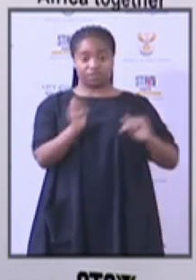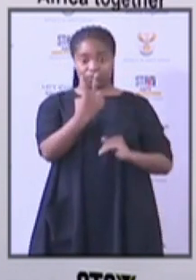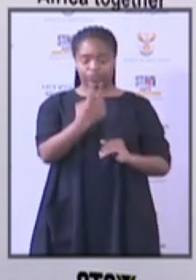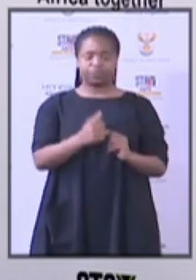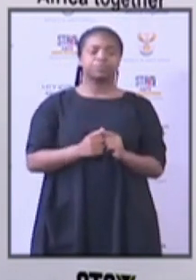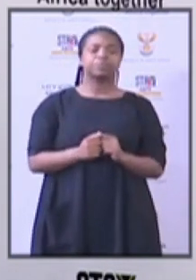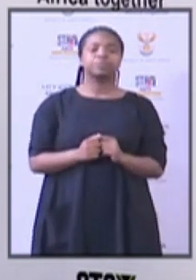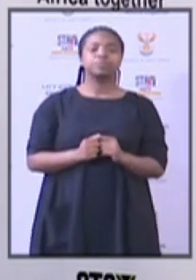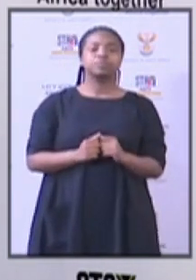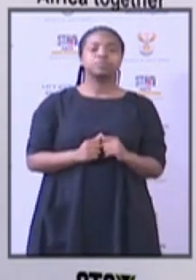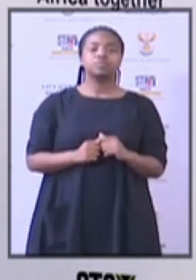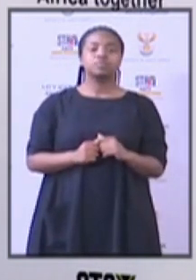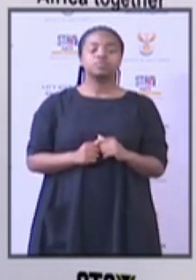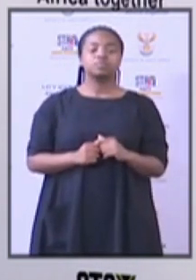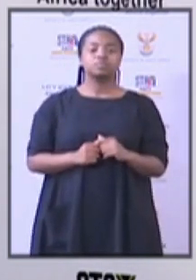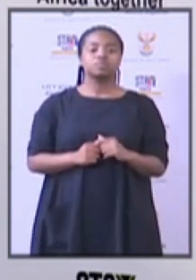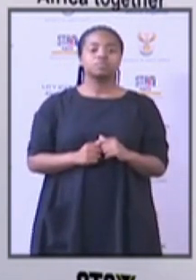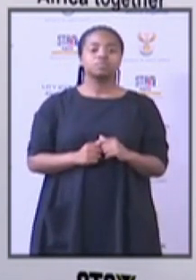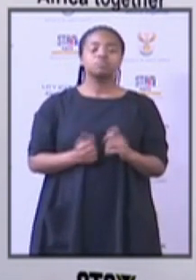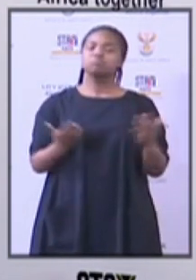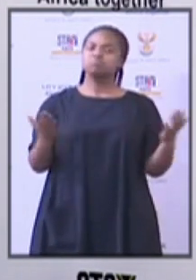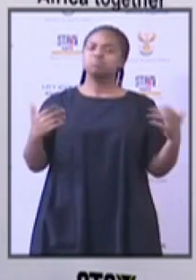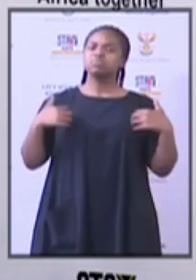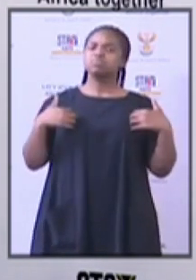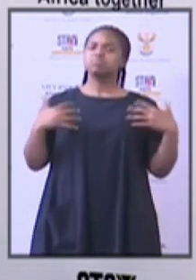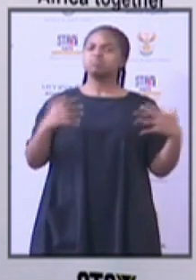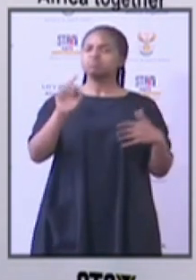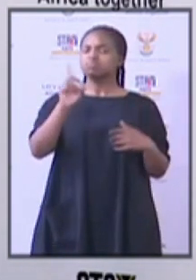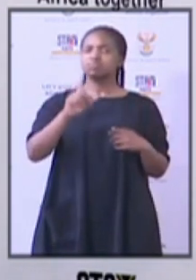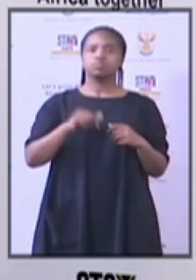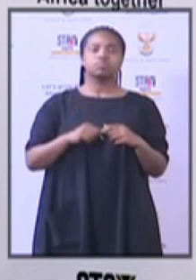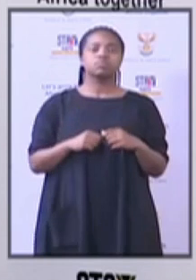Let me start by saying